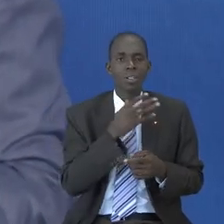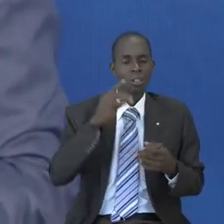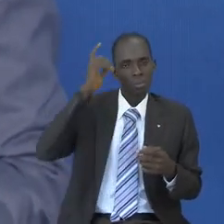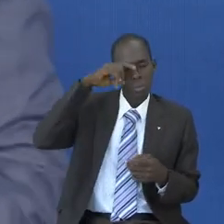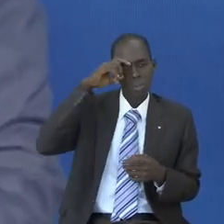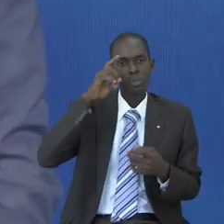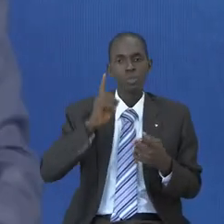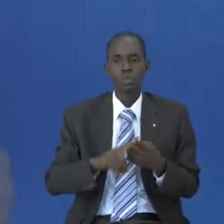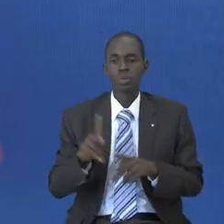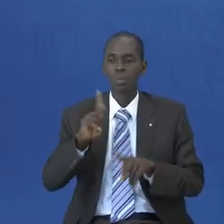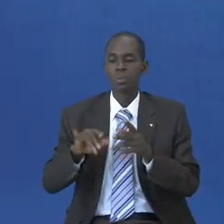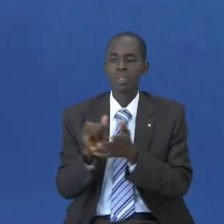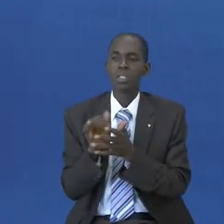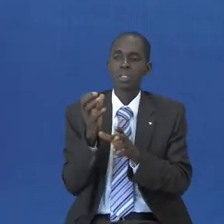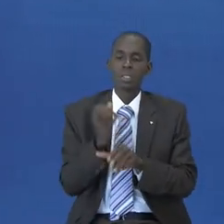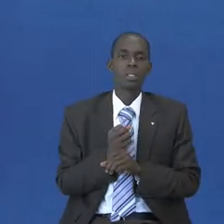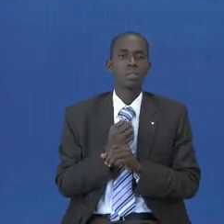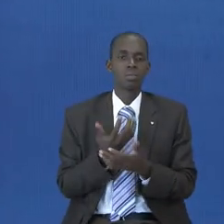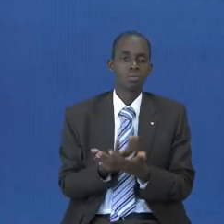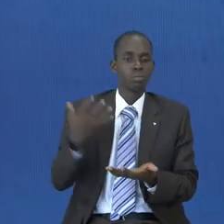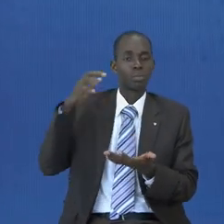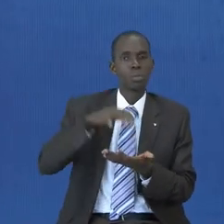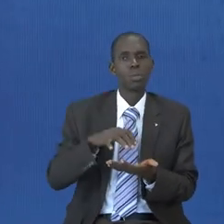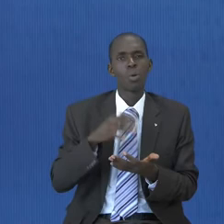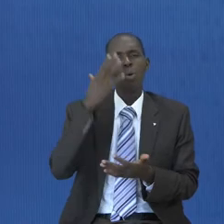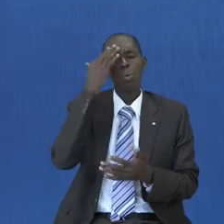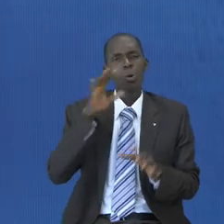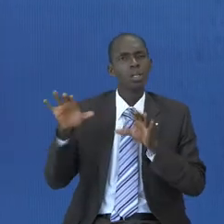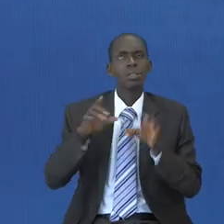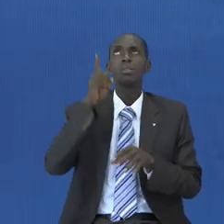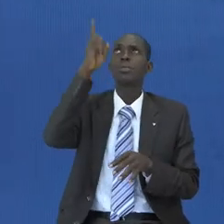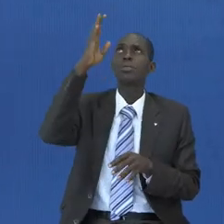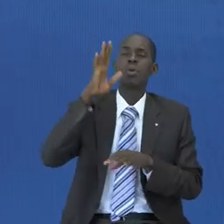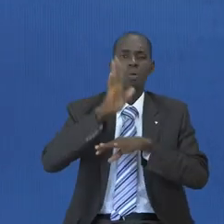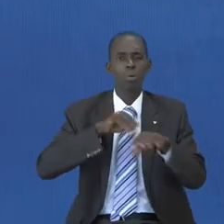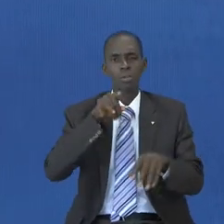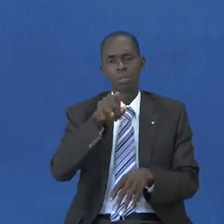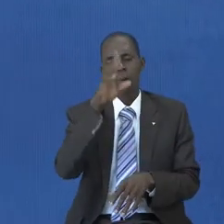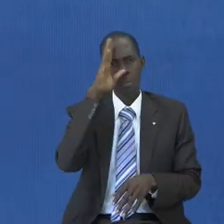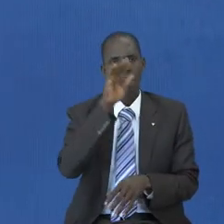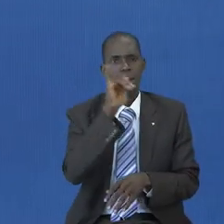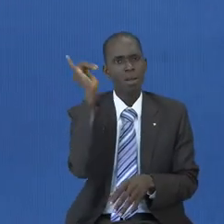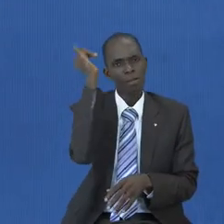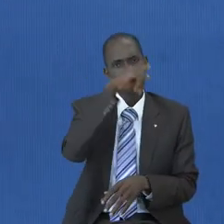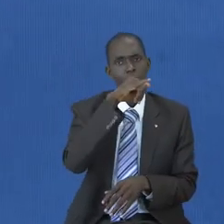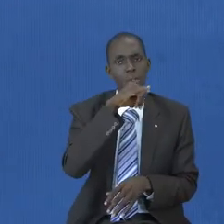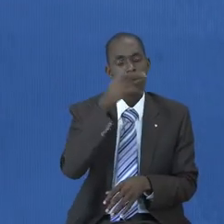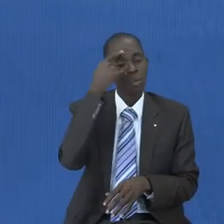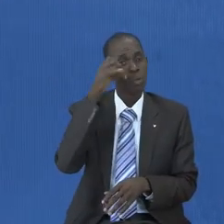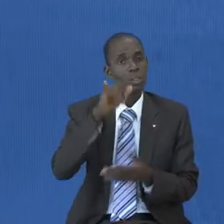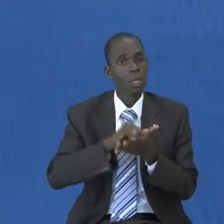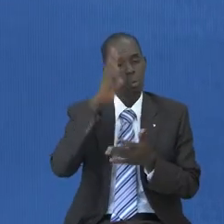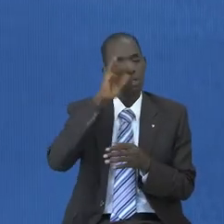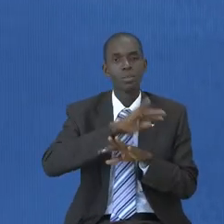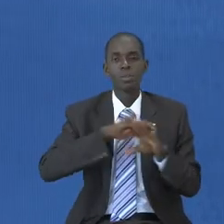wealth in the world. Why did God call him a fool? He didn't think of the future,